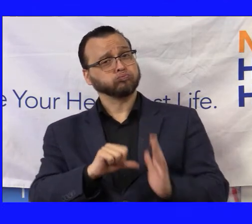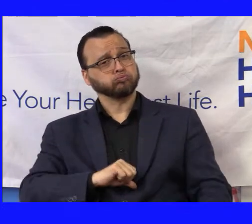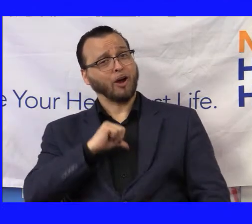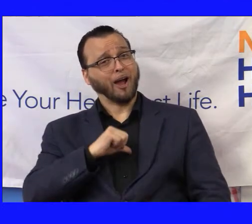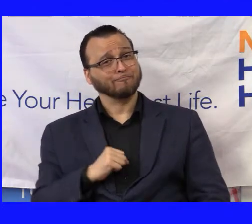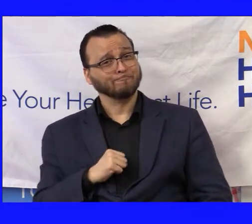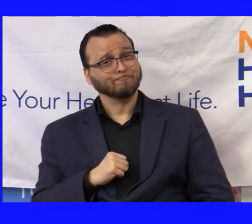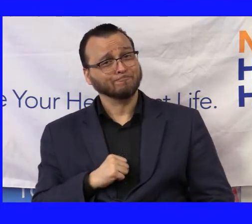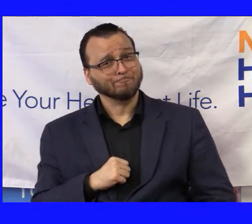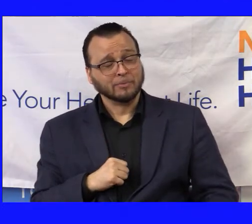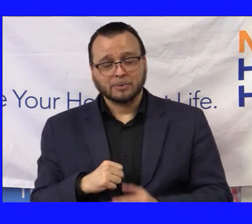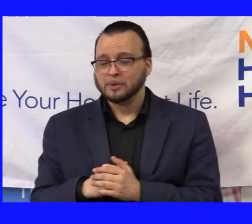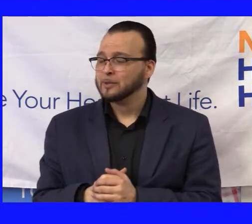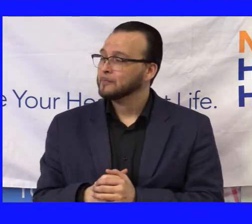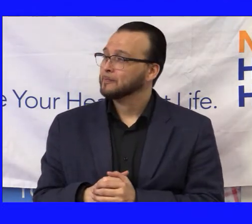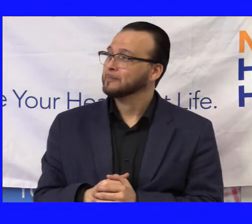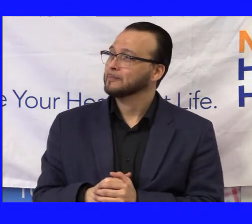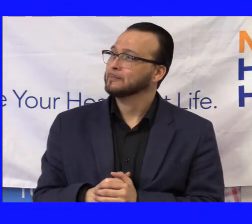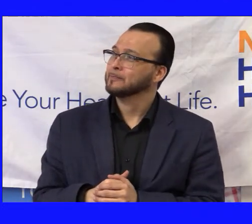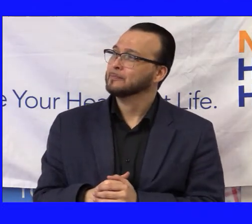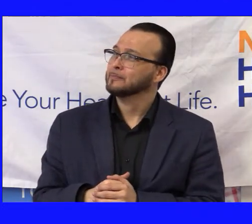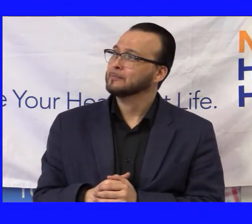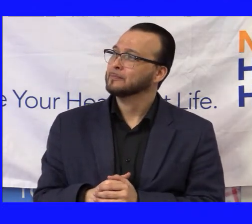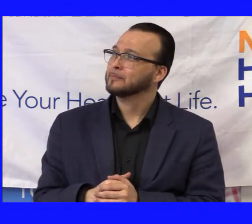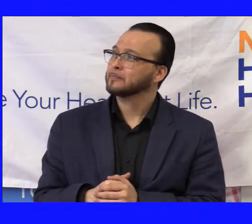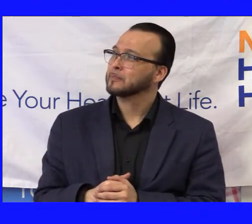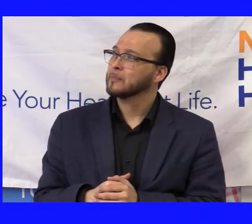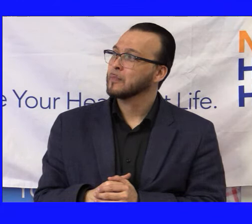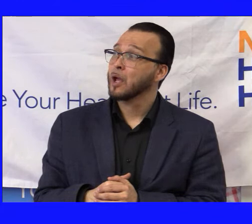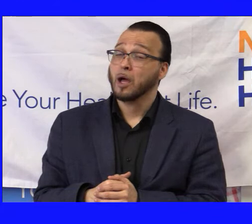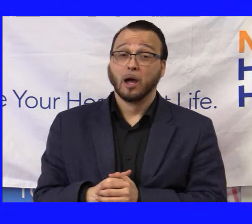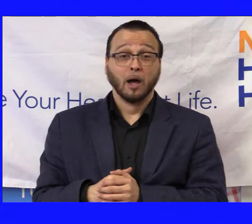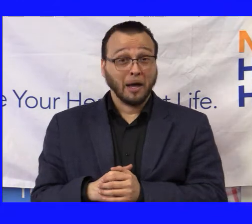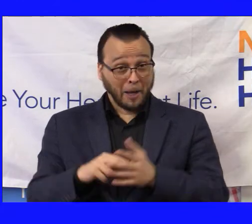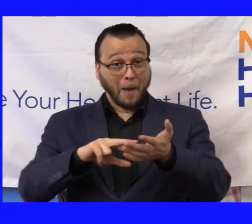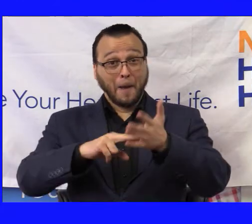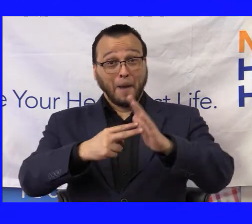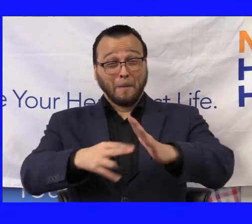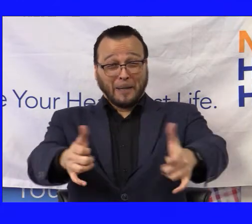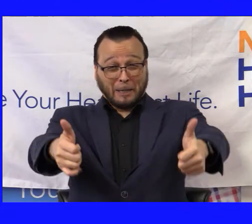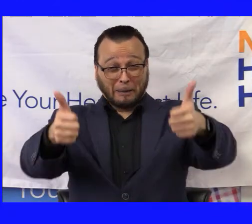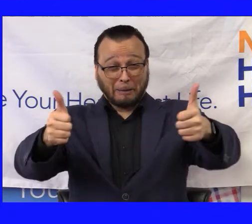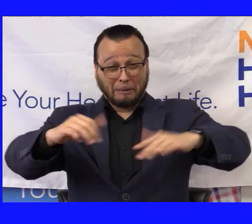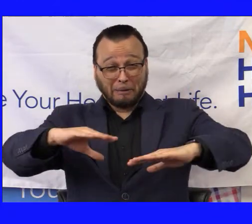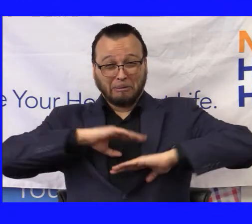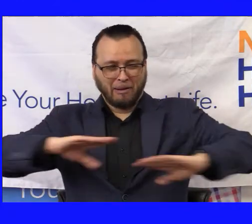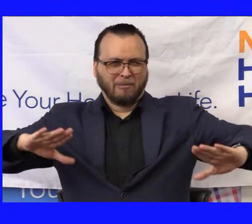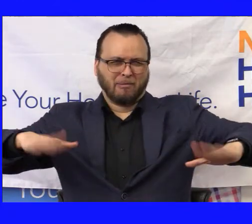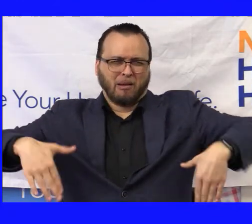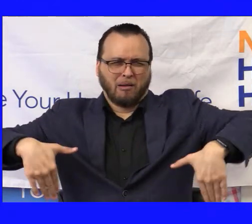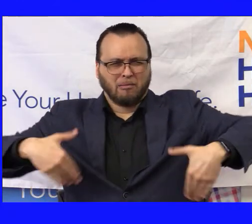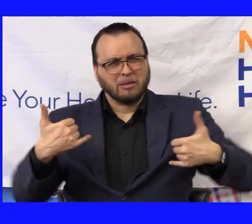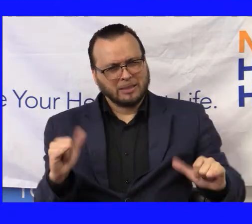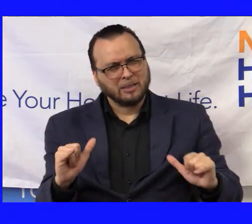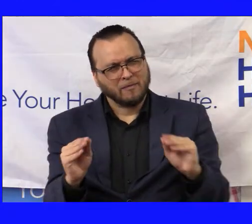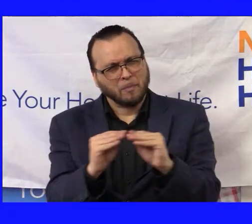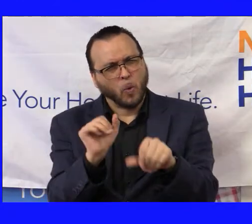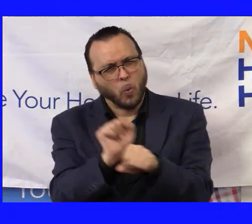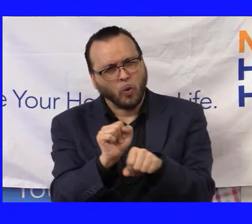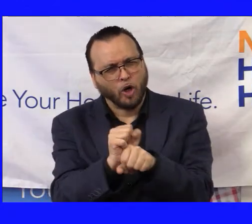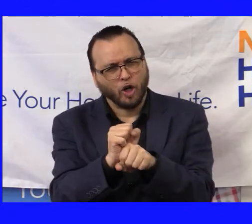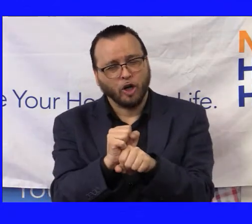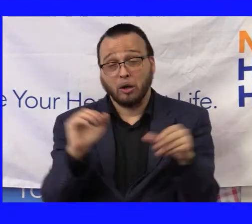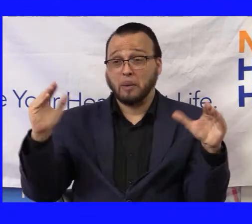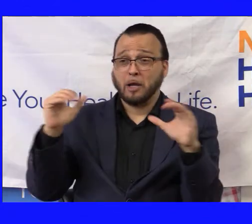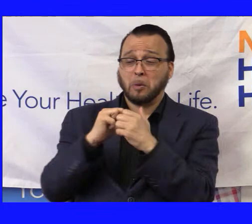Next slide, please. But we know that there is still work to do. Even though we might be better than many of our